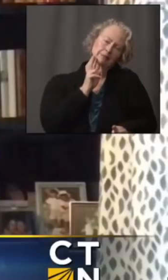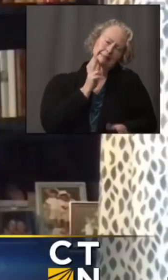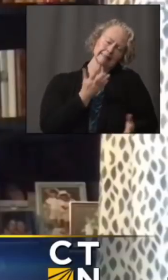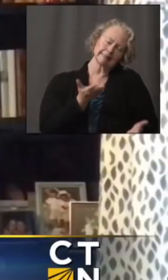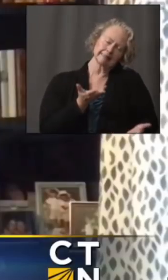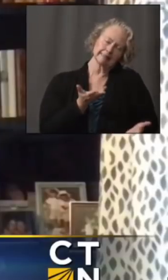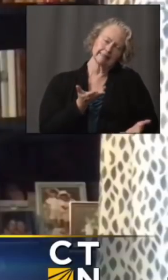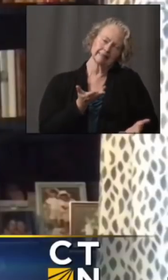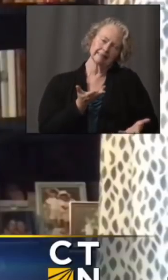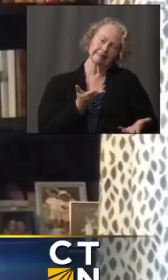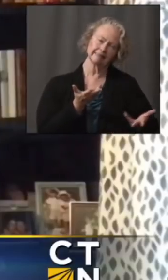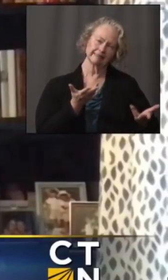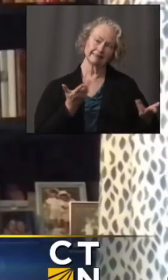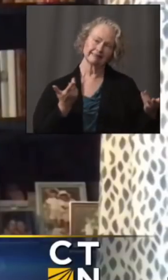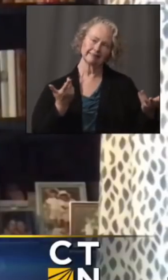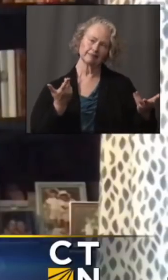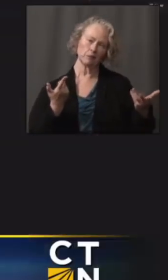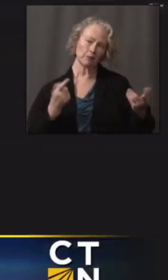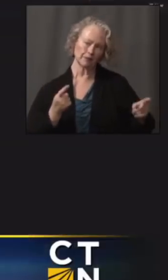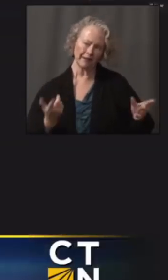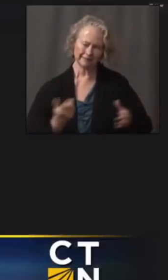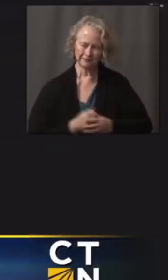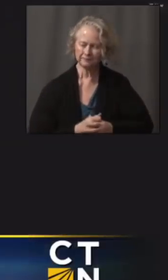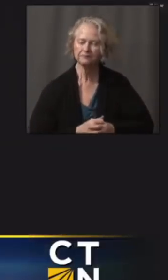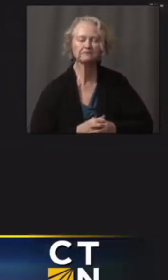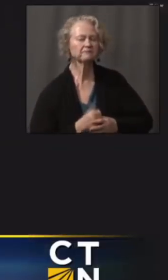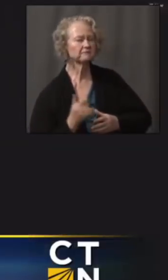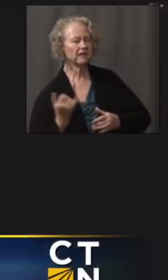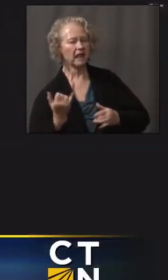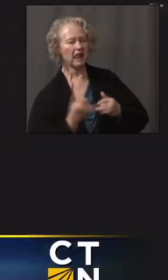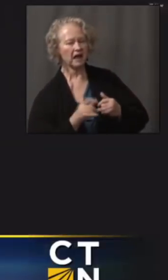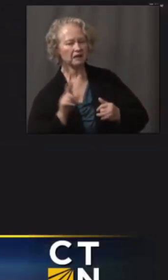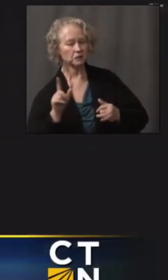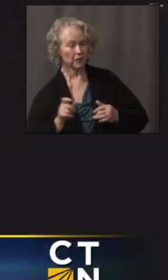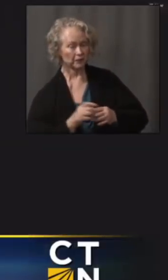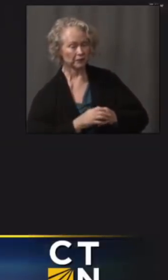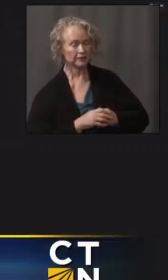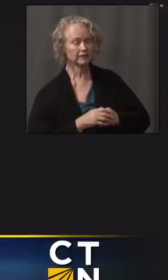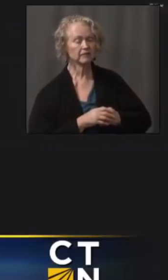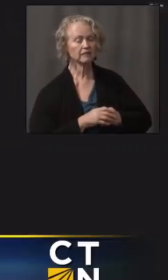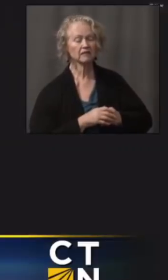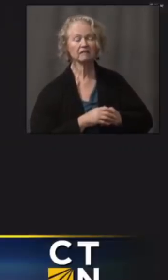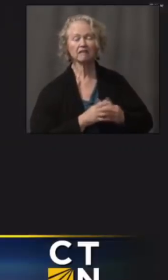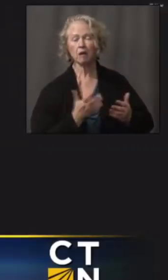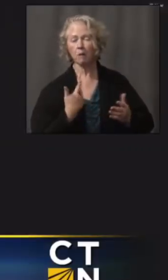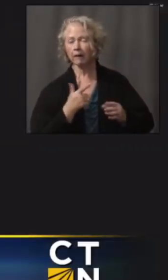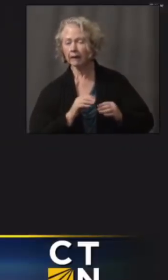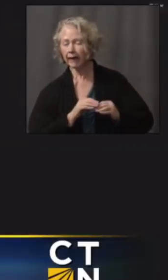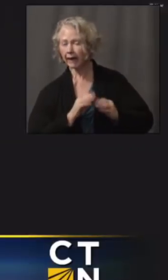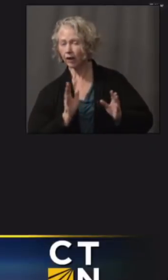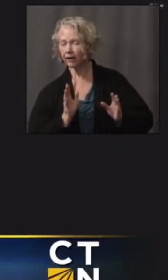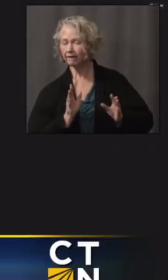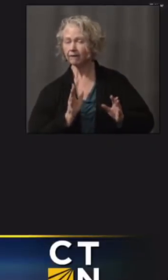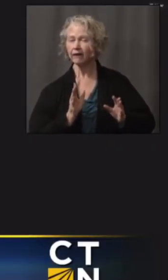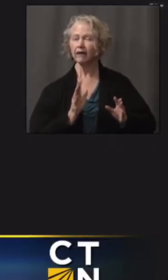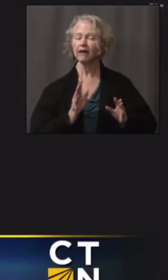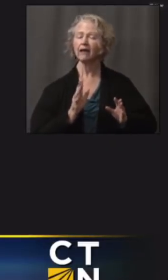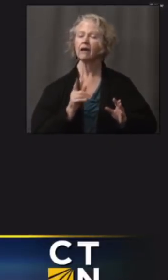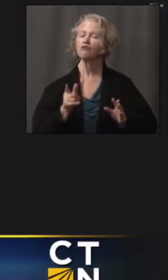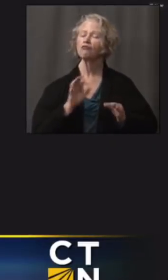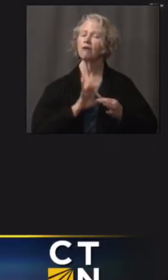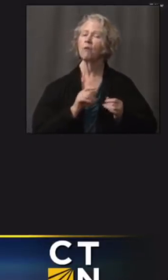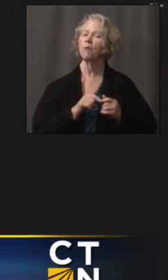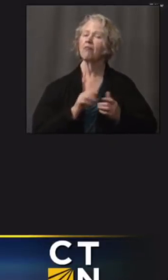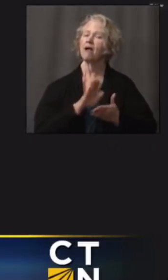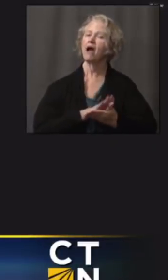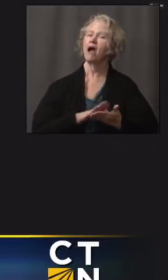the infection is then. And Governor, one last question for you. Just some clarity on the college testing